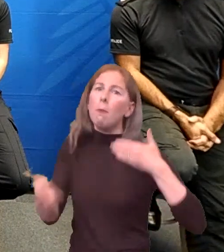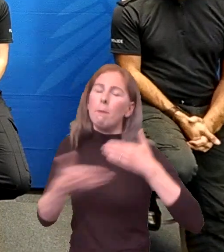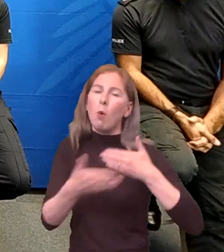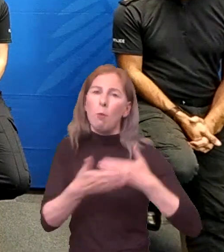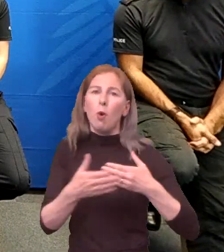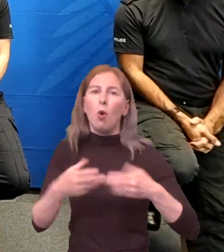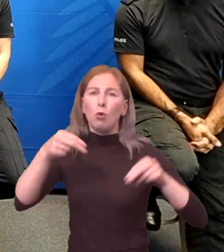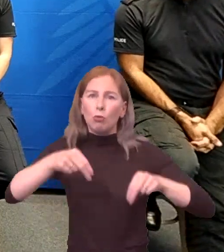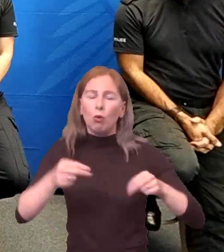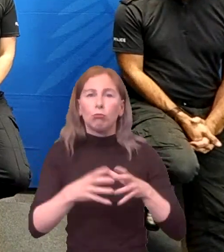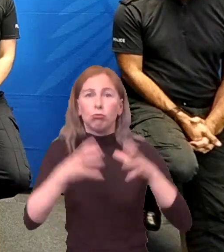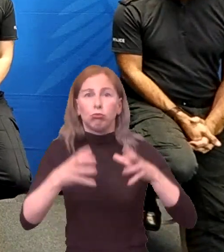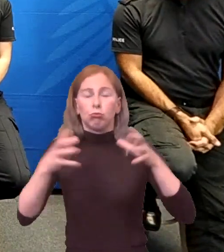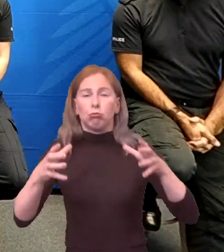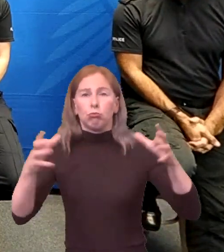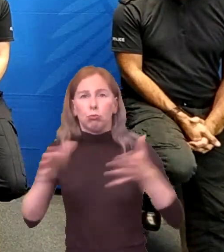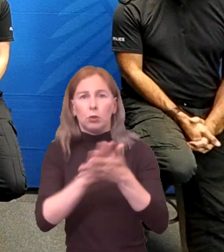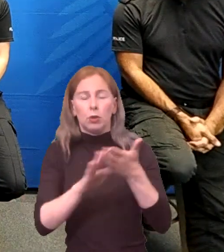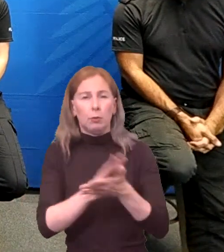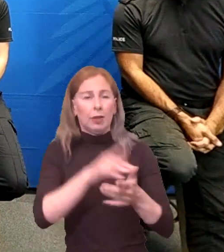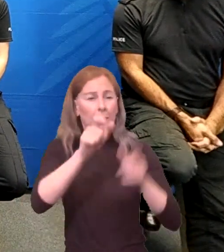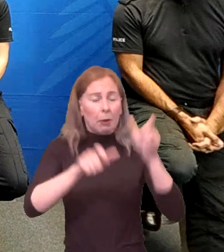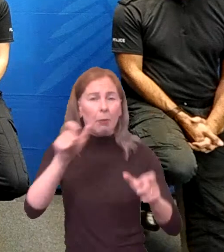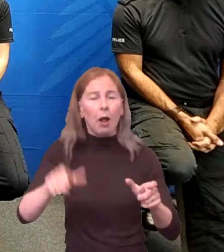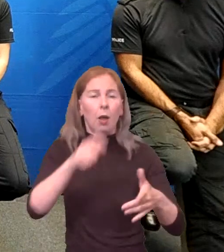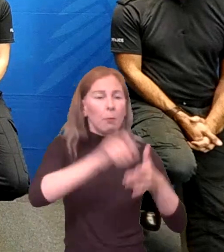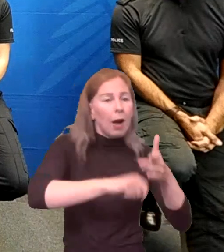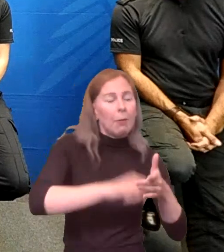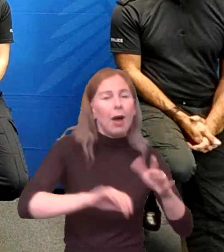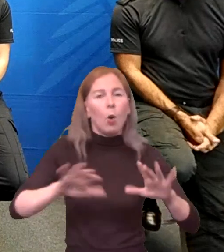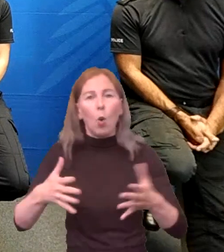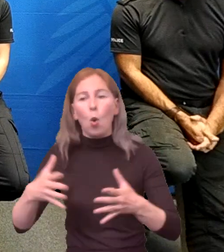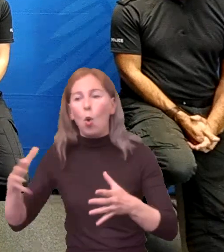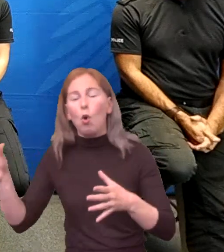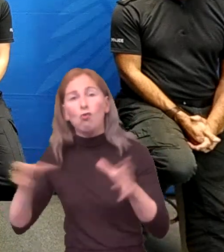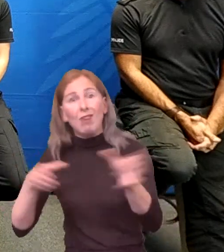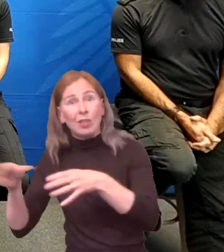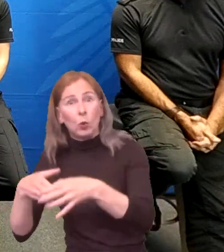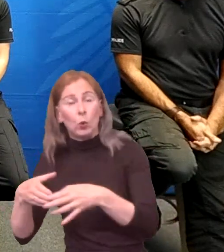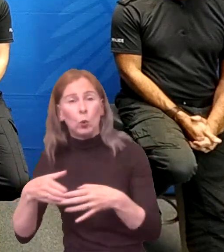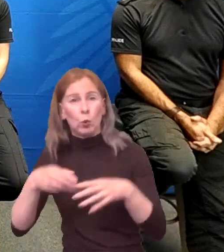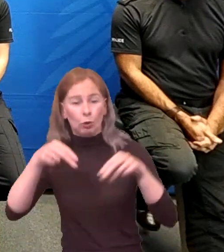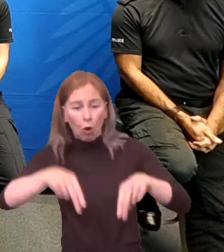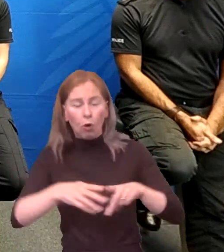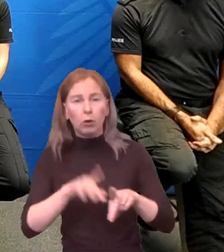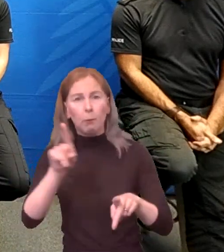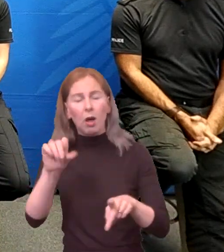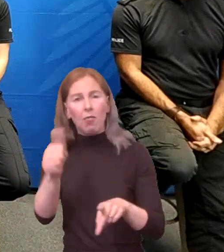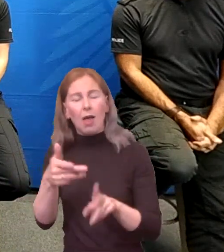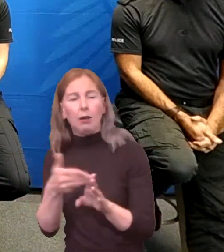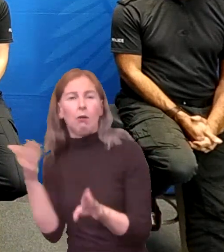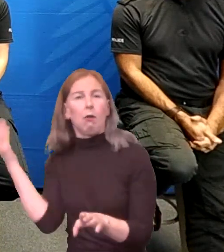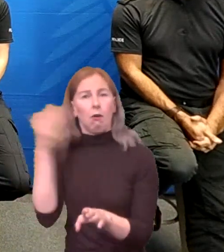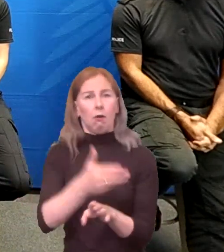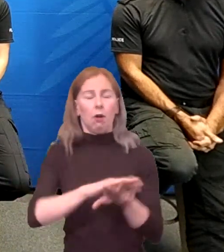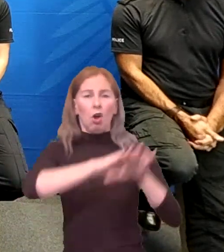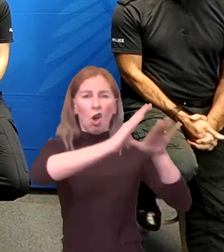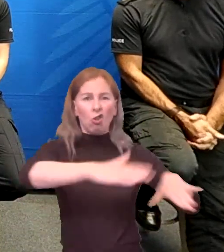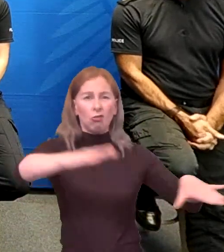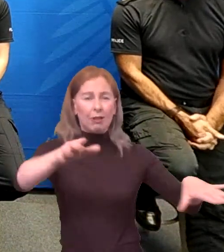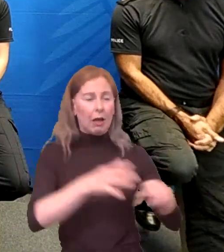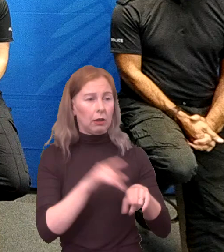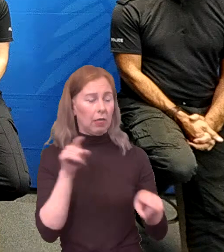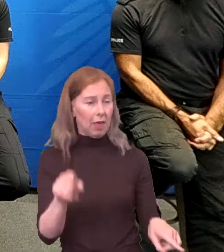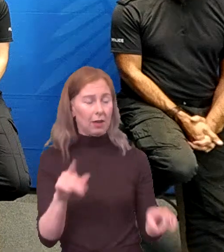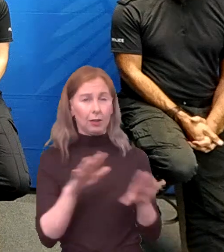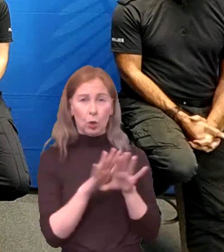dogs and rescuing dogs, and which is wonderful. But obviously they're then coming to the countryside where they're not necessarily, I guess, walking on designated footpaths and letting a